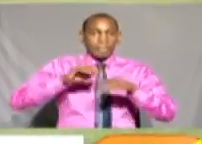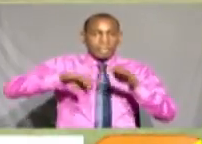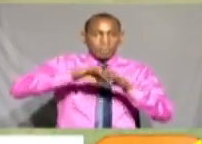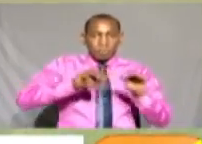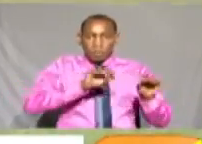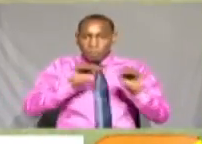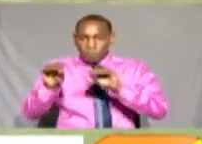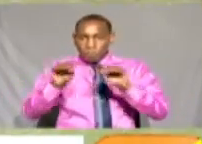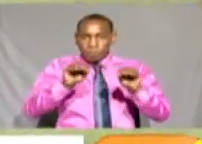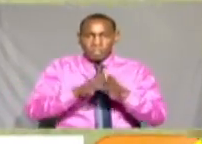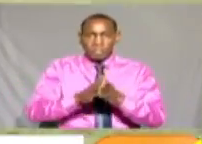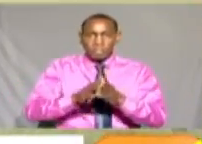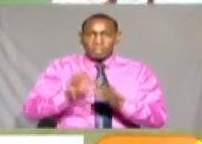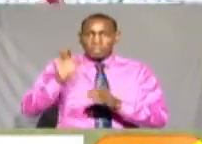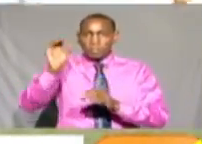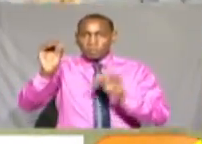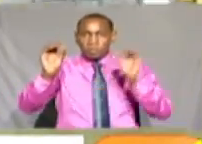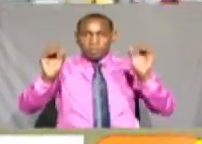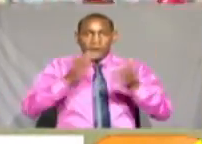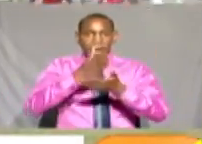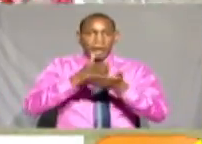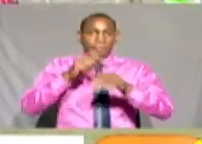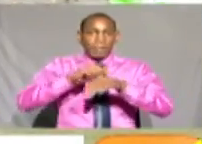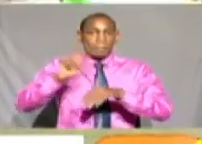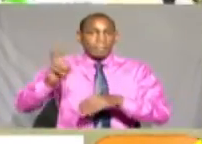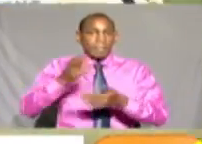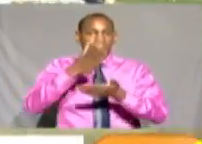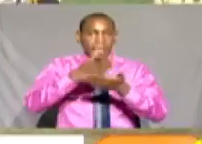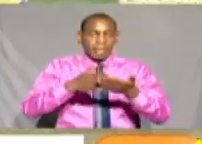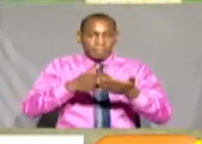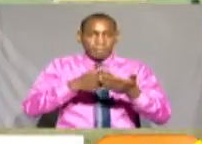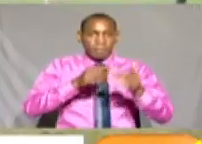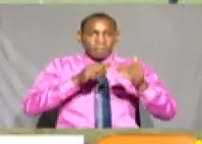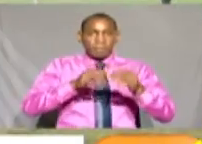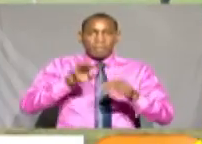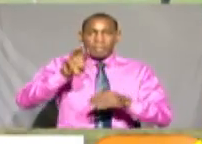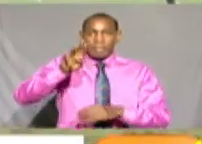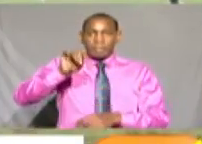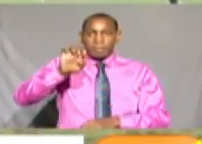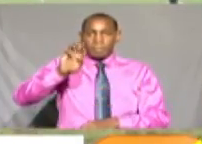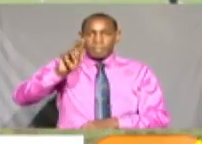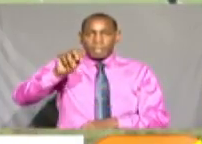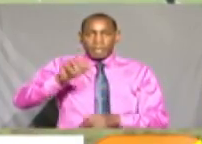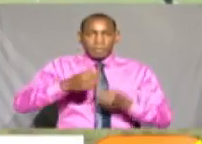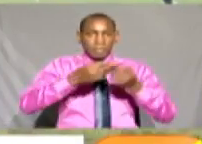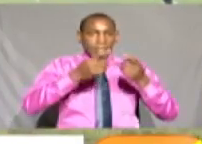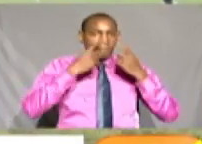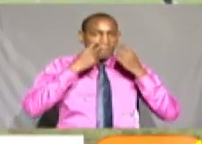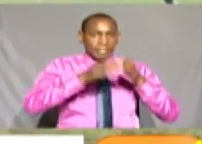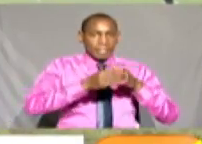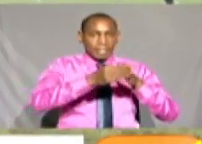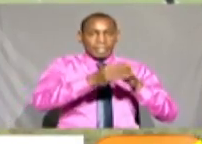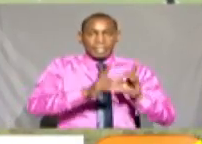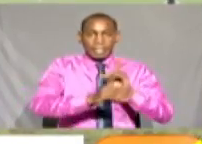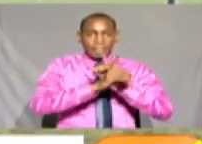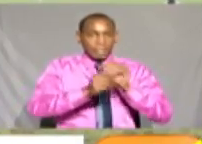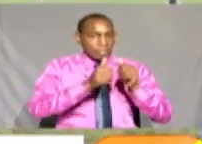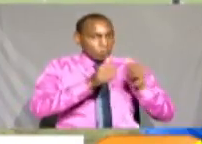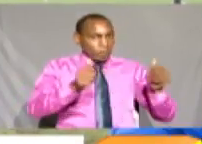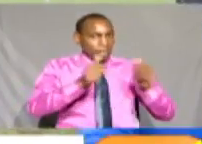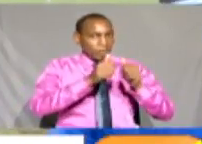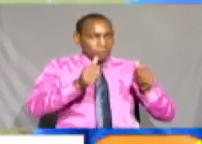the scoreline remained unchanged at the break. In the second half, veteran Humphrey Mieno gave the Brewers the lead, and the defense remained